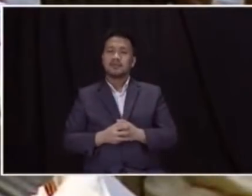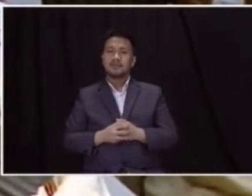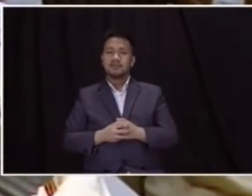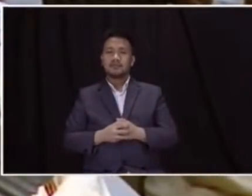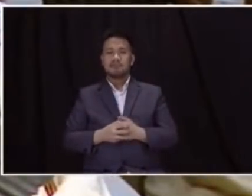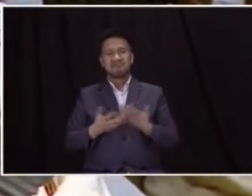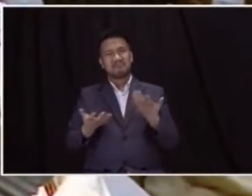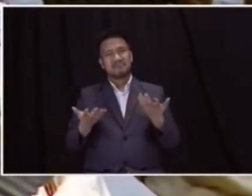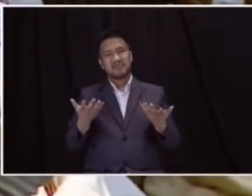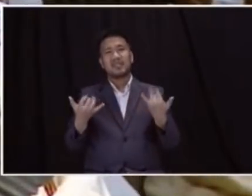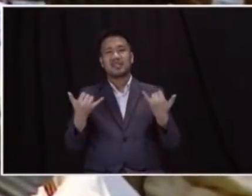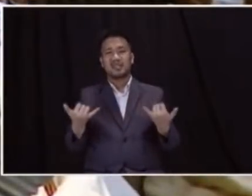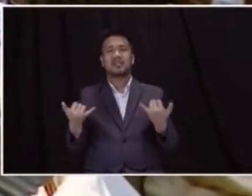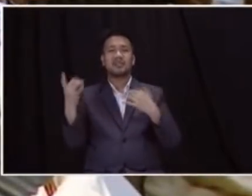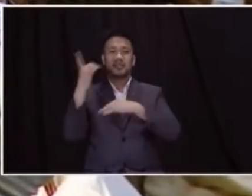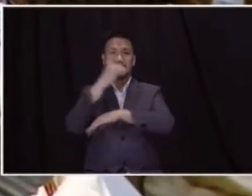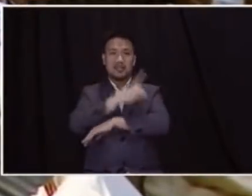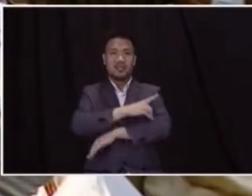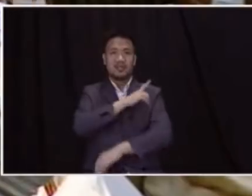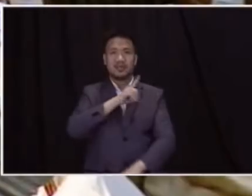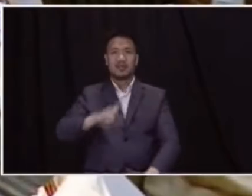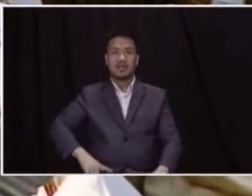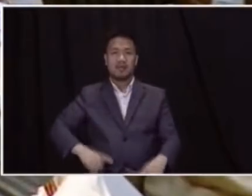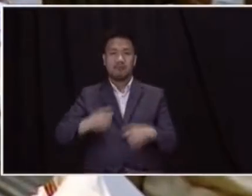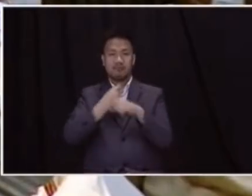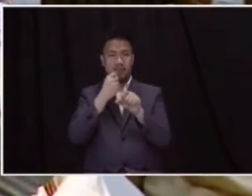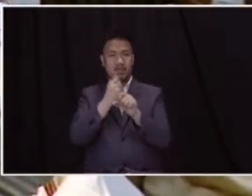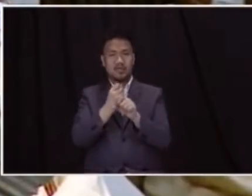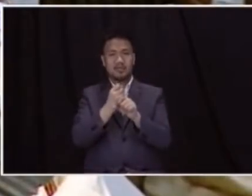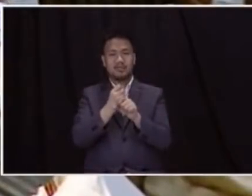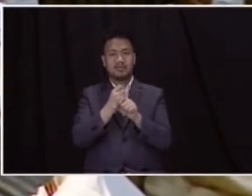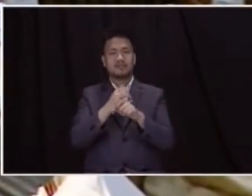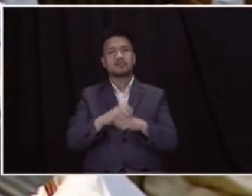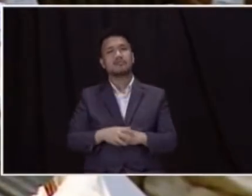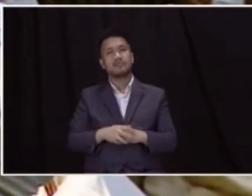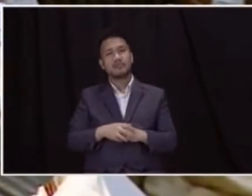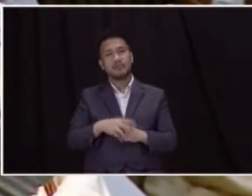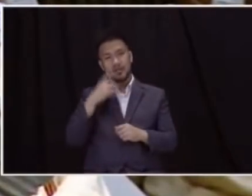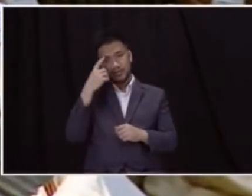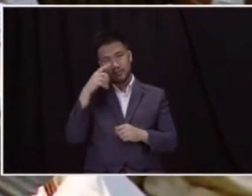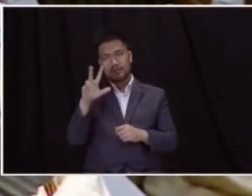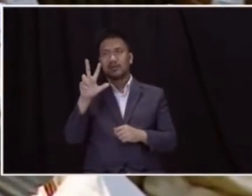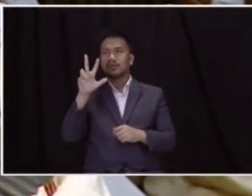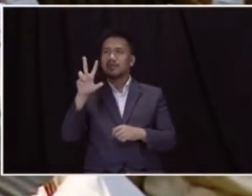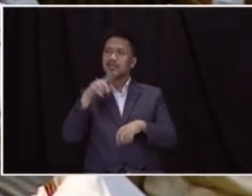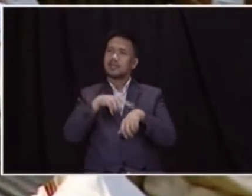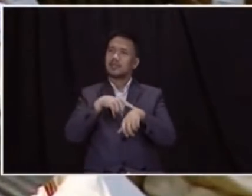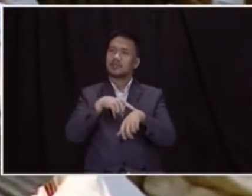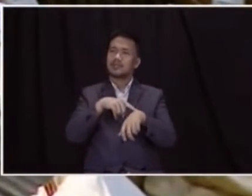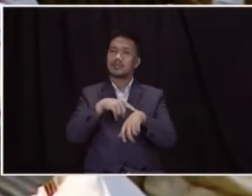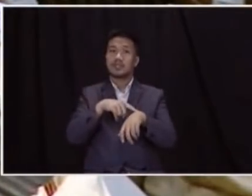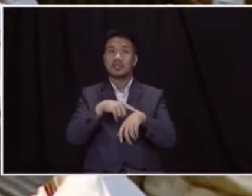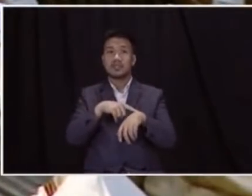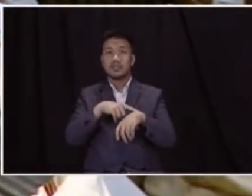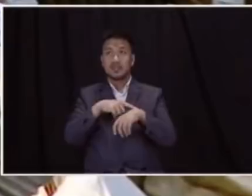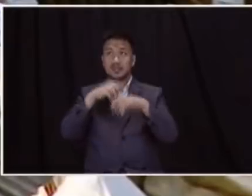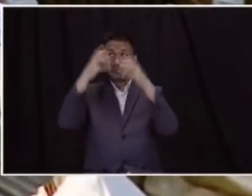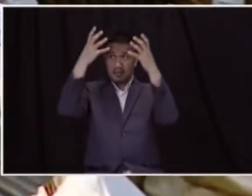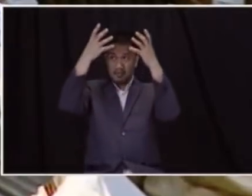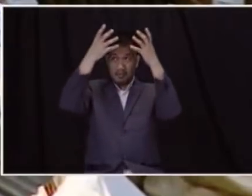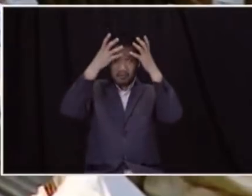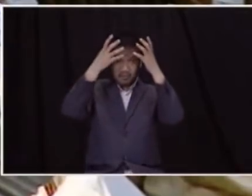This must be the day the Lord has made. For three times, the bestowal of the